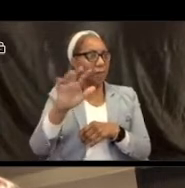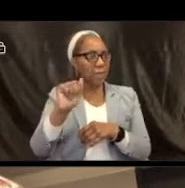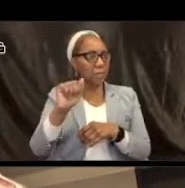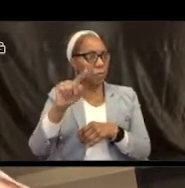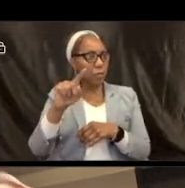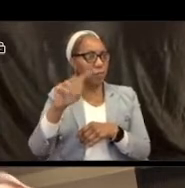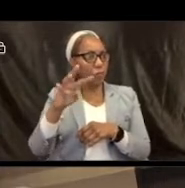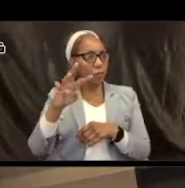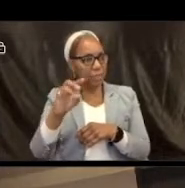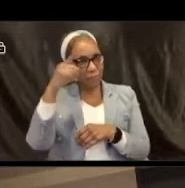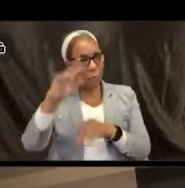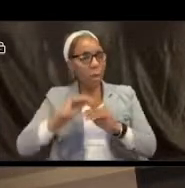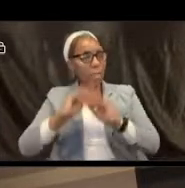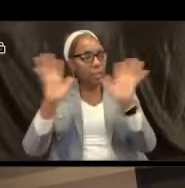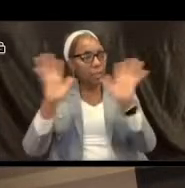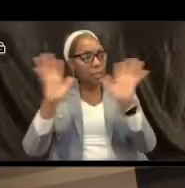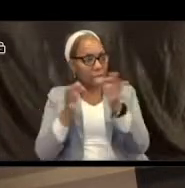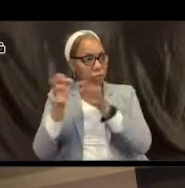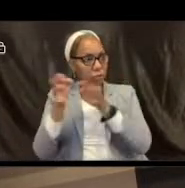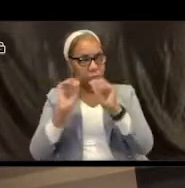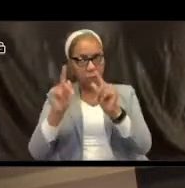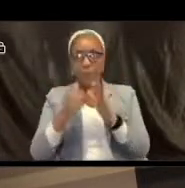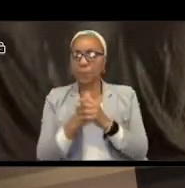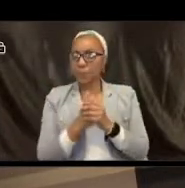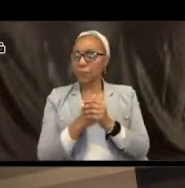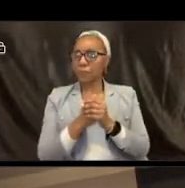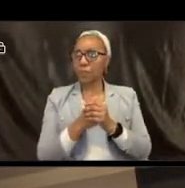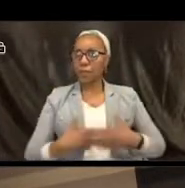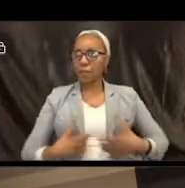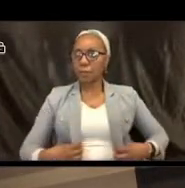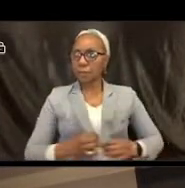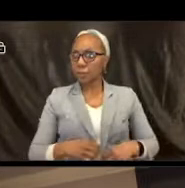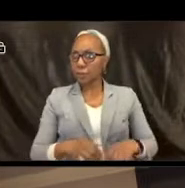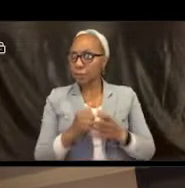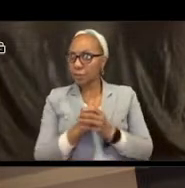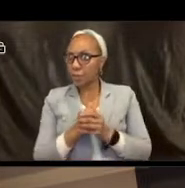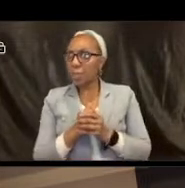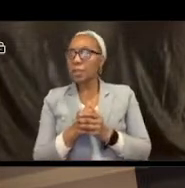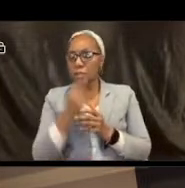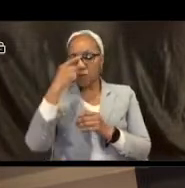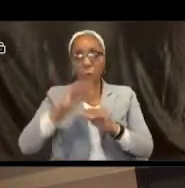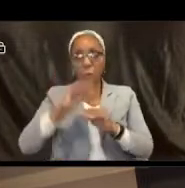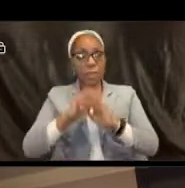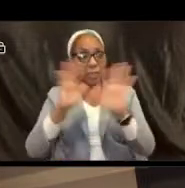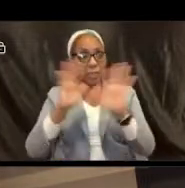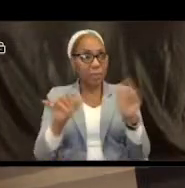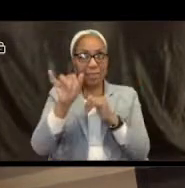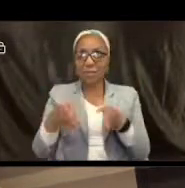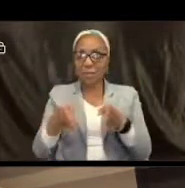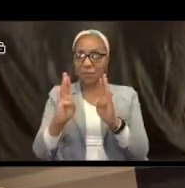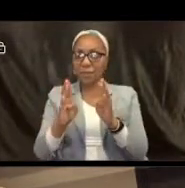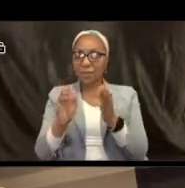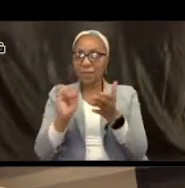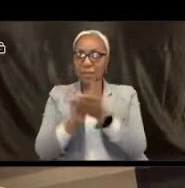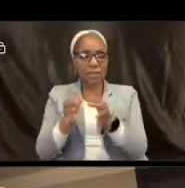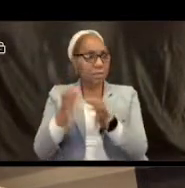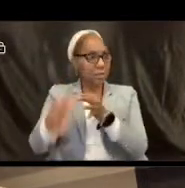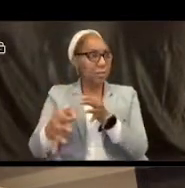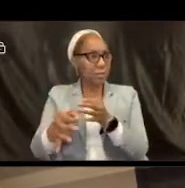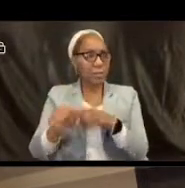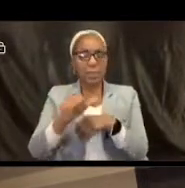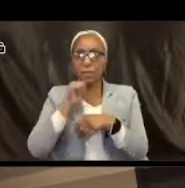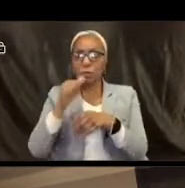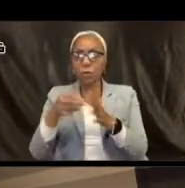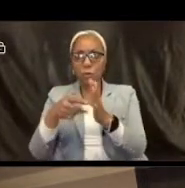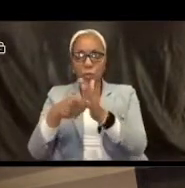Z5817L for clarification. On the consent deferral, okay. Point of clarification, since that's a consent deferral, that does not require him to leave at all,